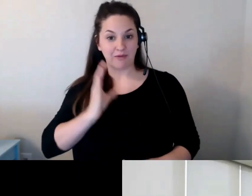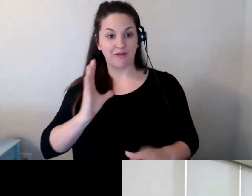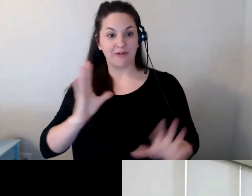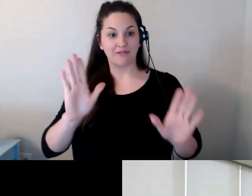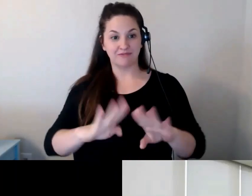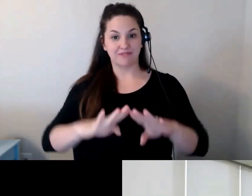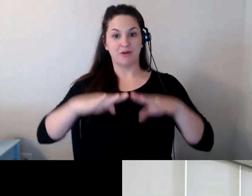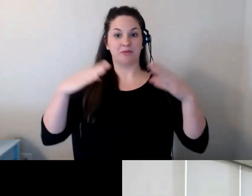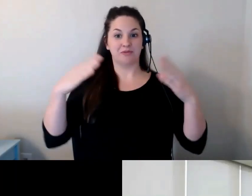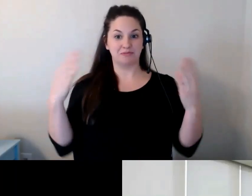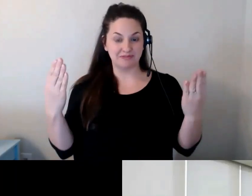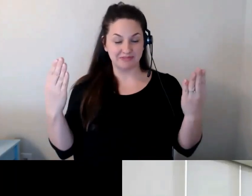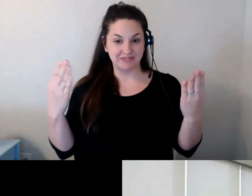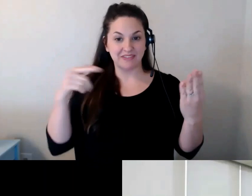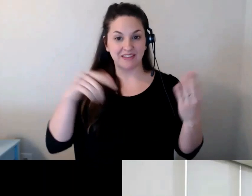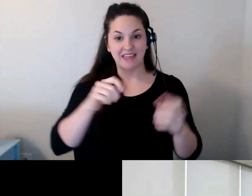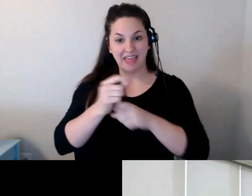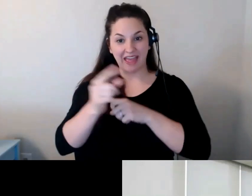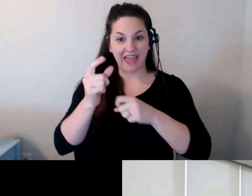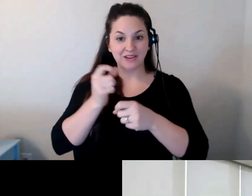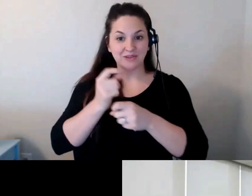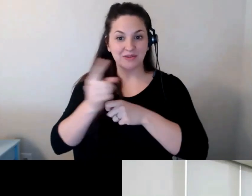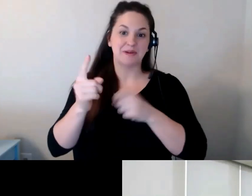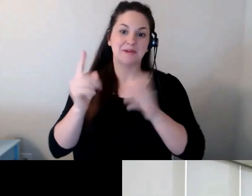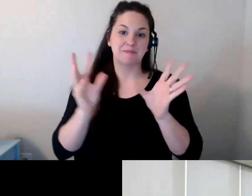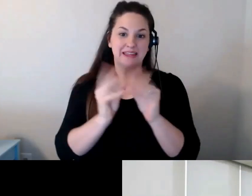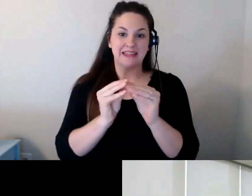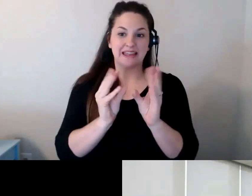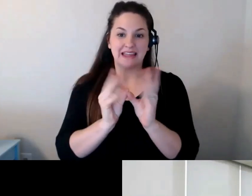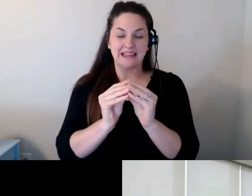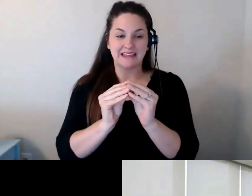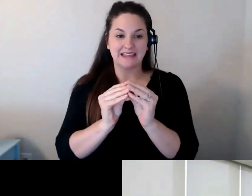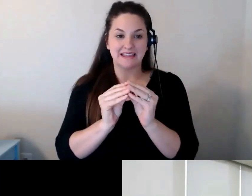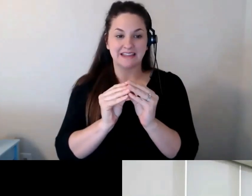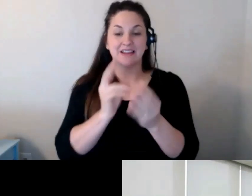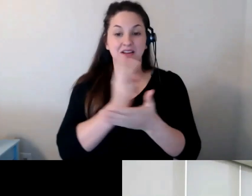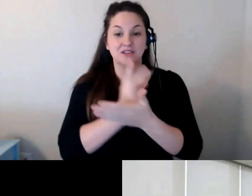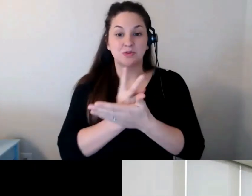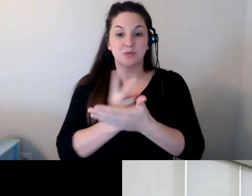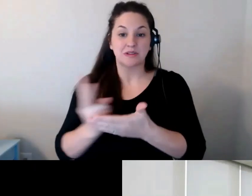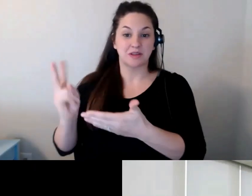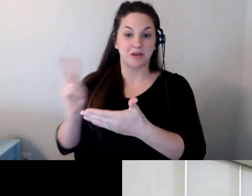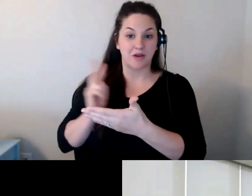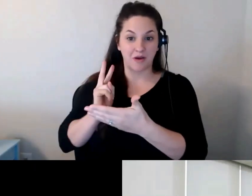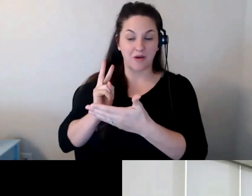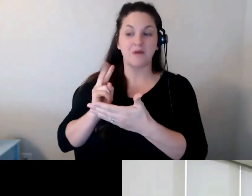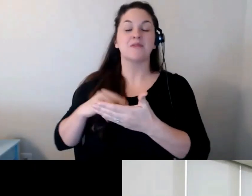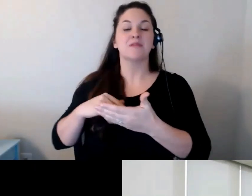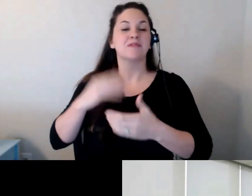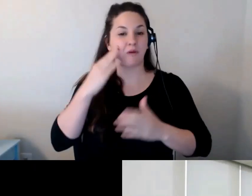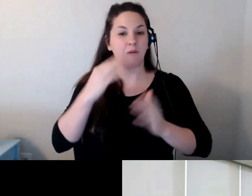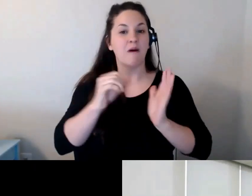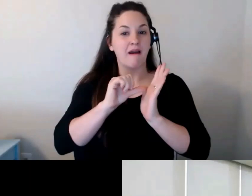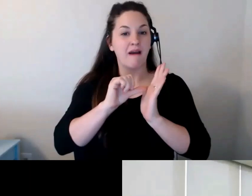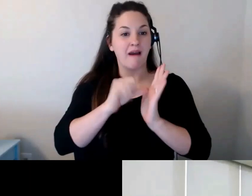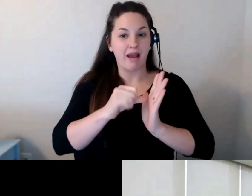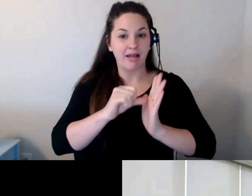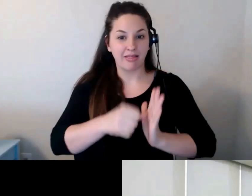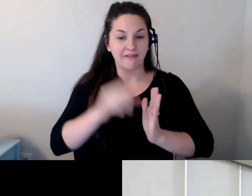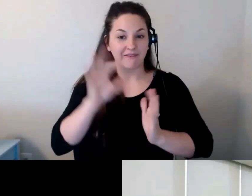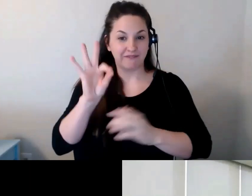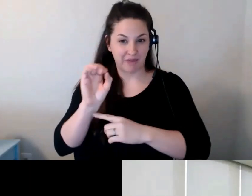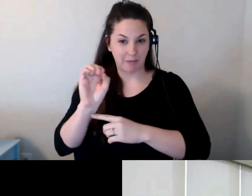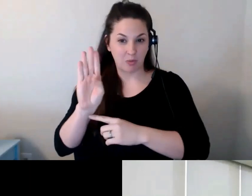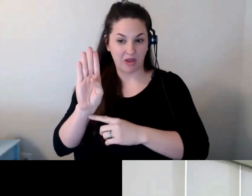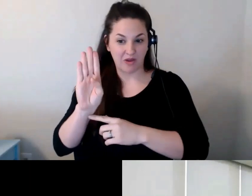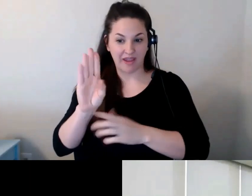unfolding of the annual meeting. 2 weeks ago in highlights, in our February highlights,